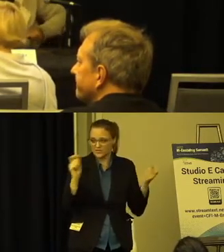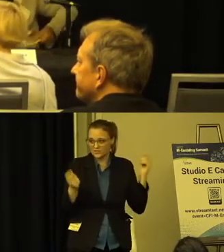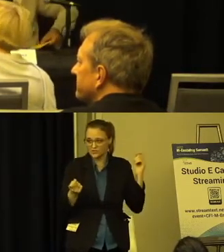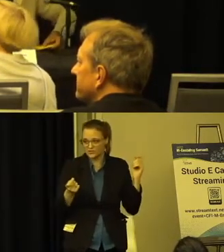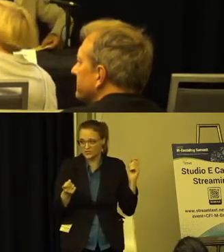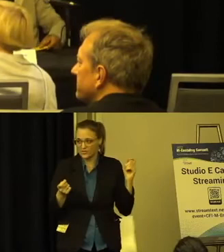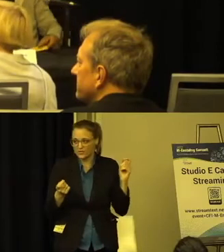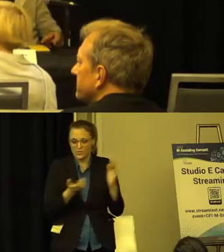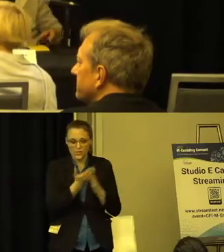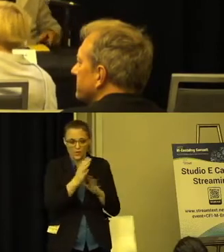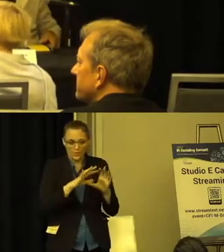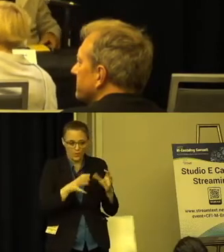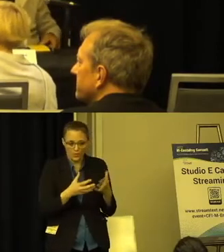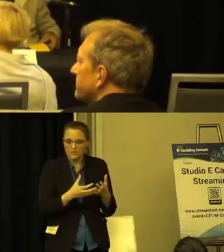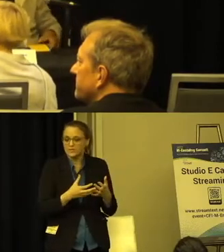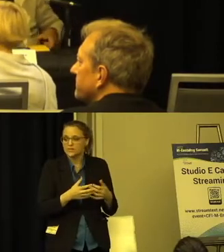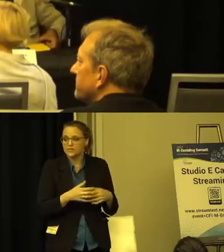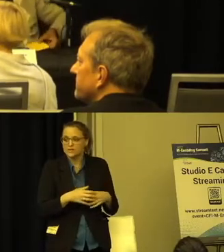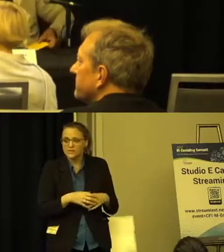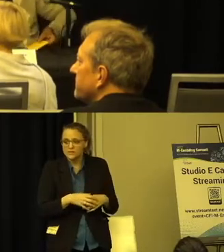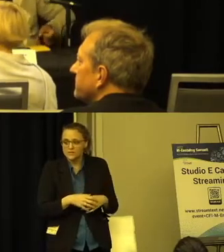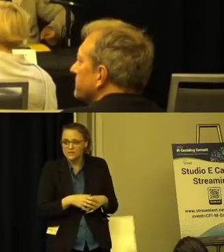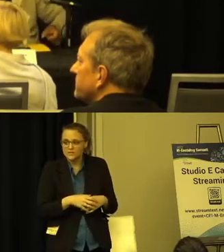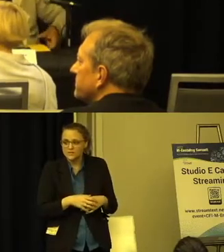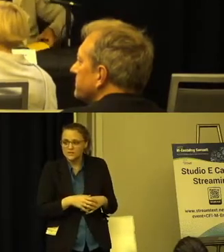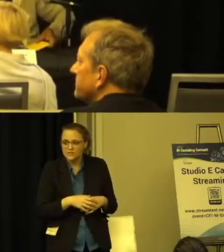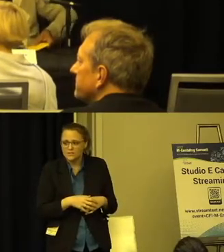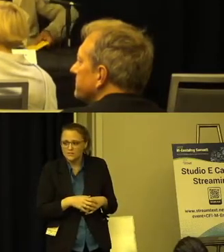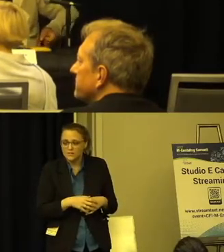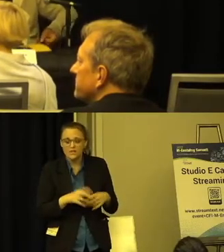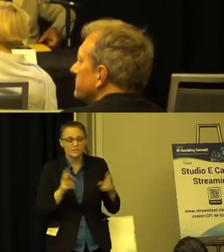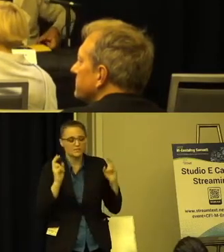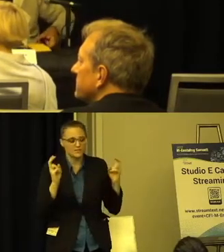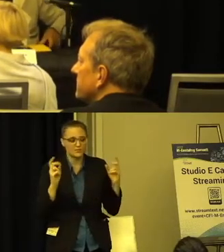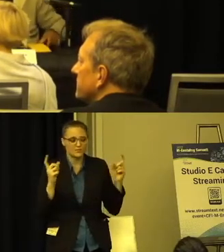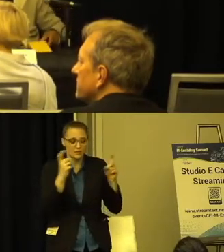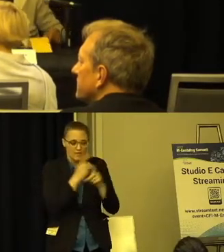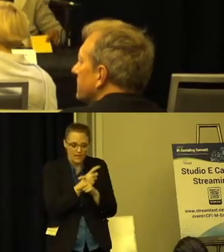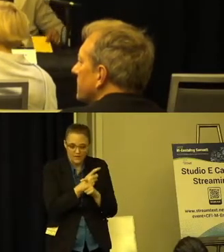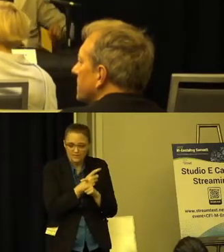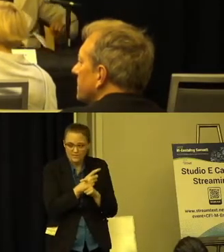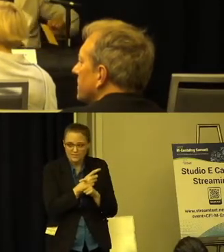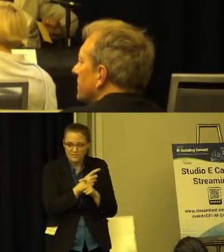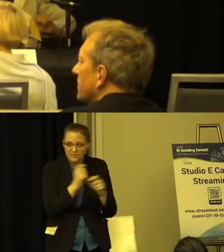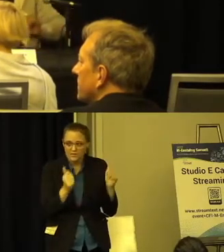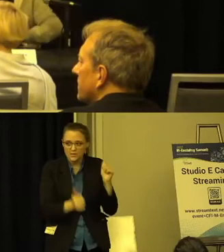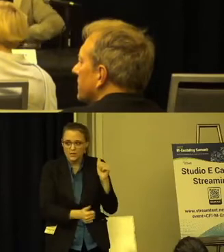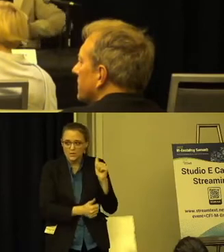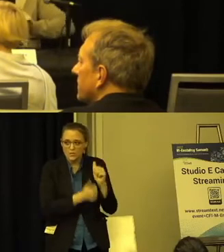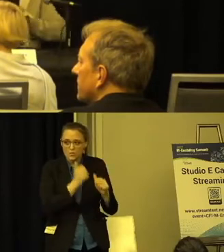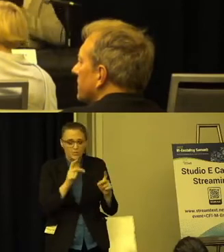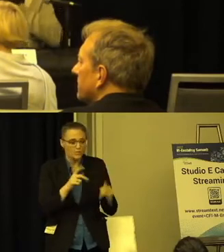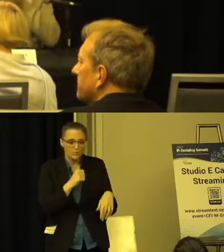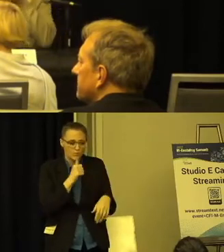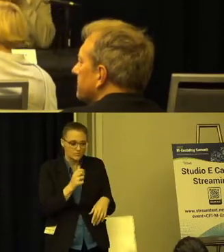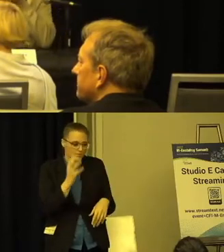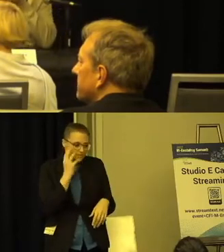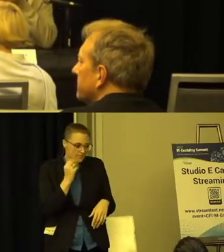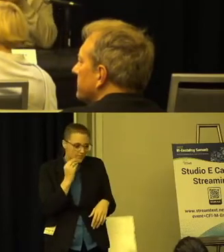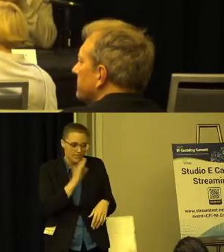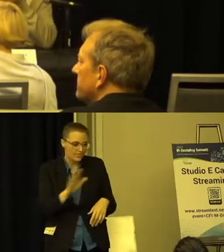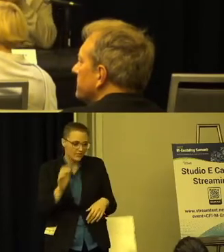the world. This is a subject which is fairly complex, and it's not something that most people run into in their daily